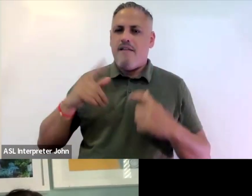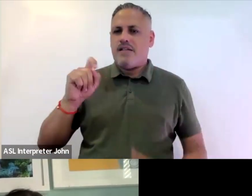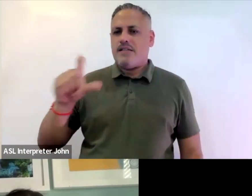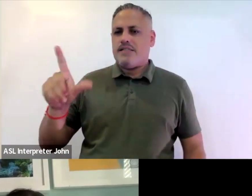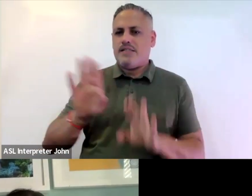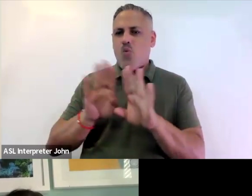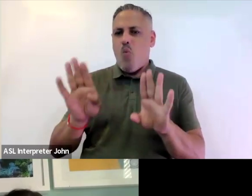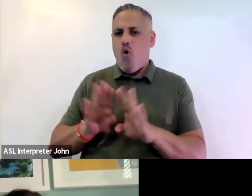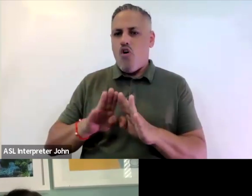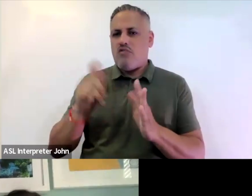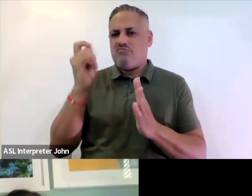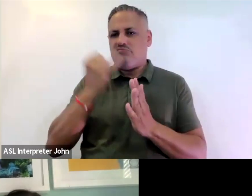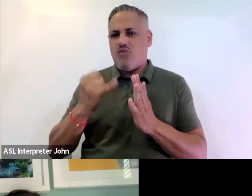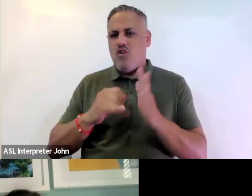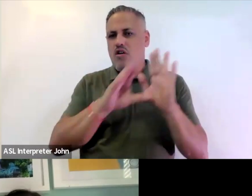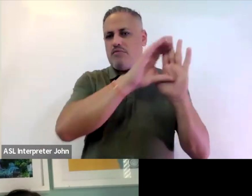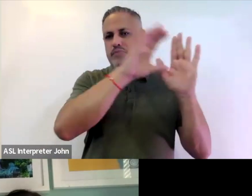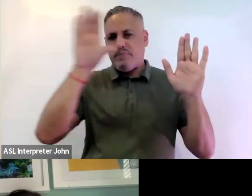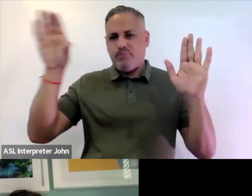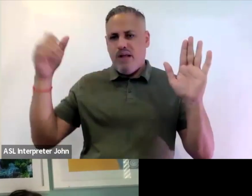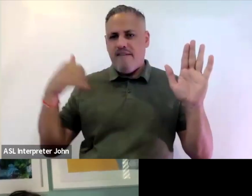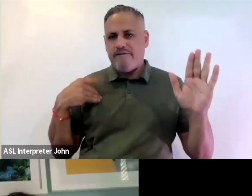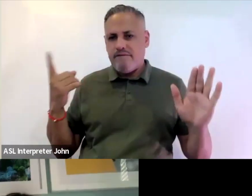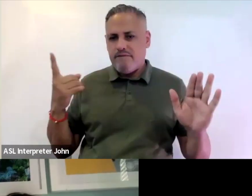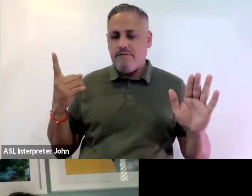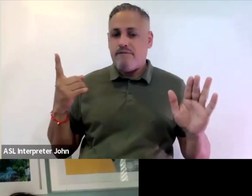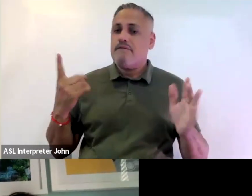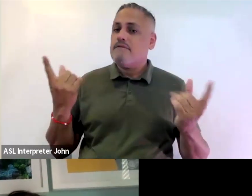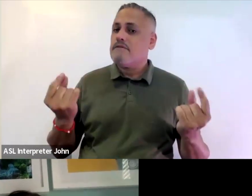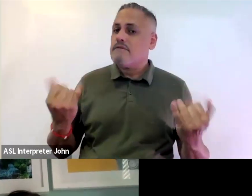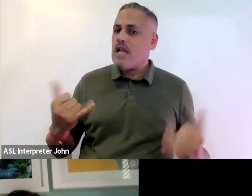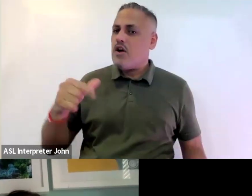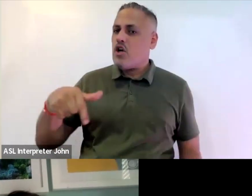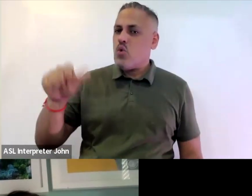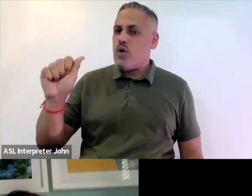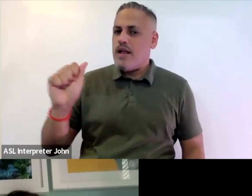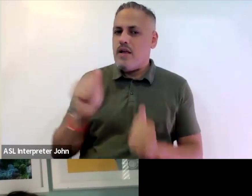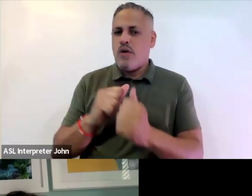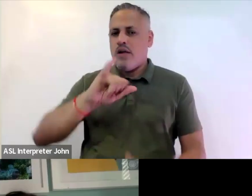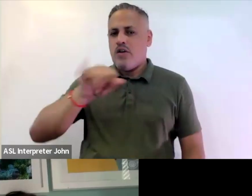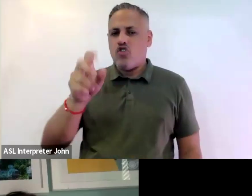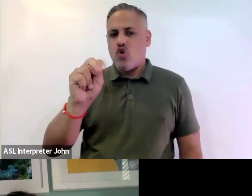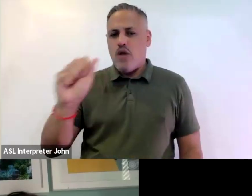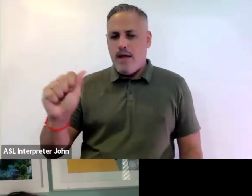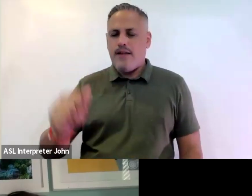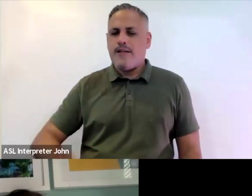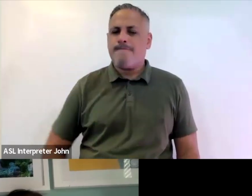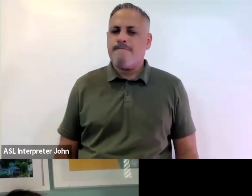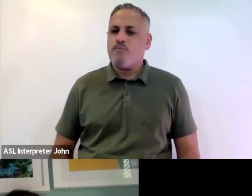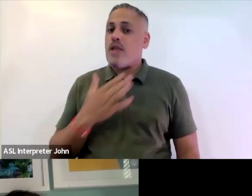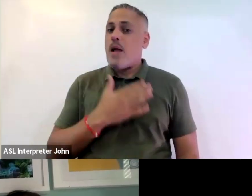with some artworks upon it. We're going to move into the Q&A portion with Jonay now.